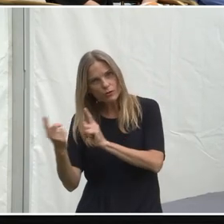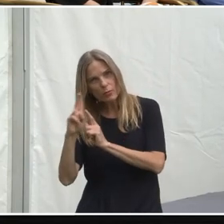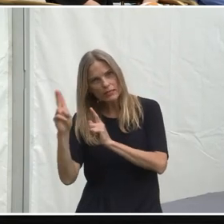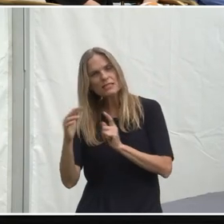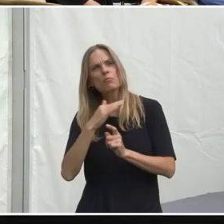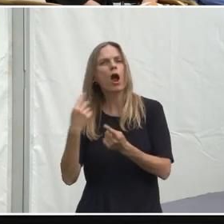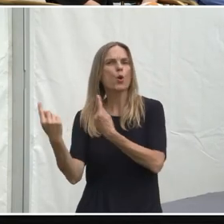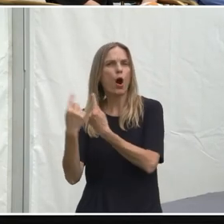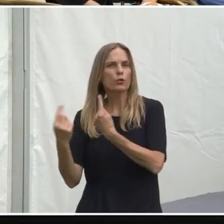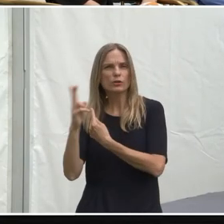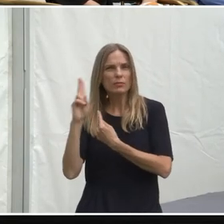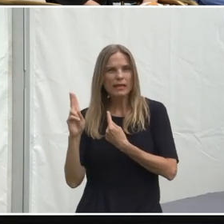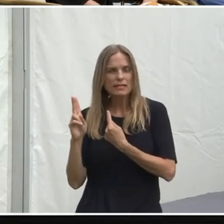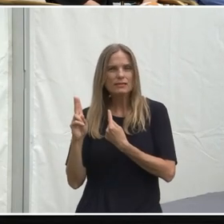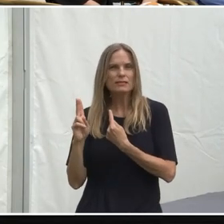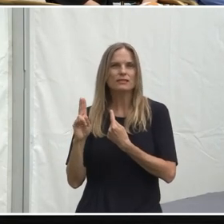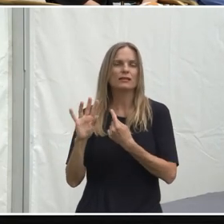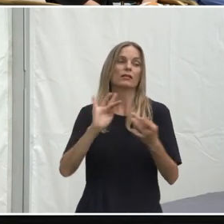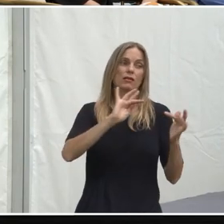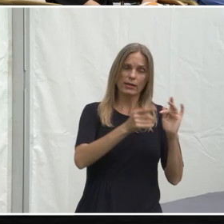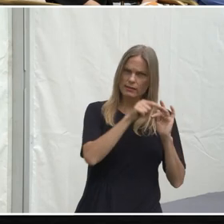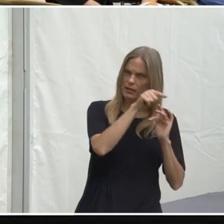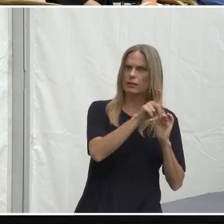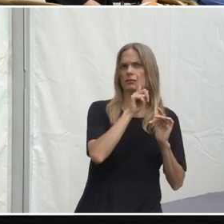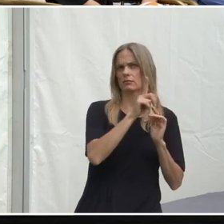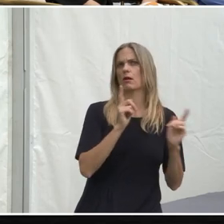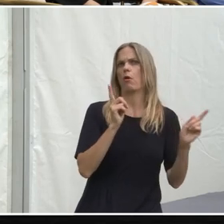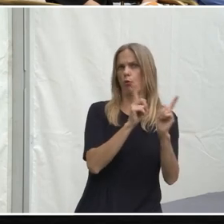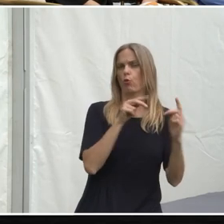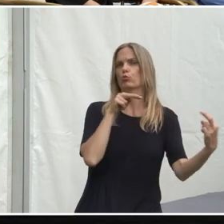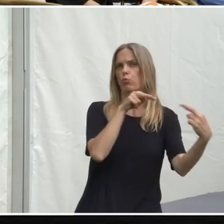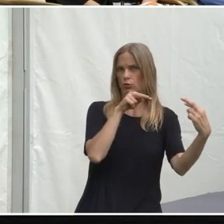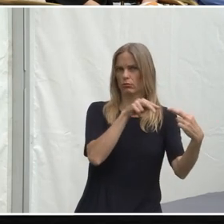them online, keeping up with them online. And this is